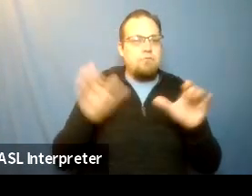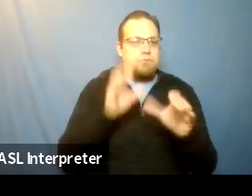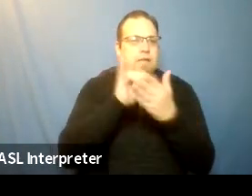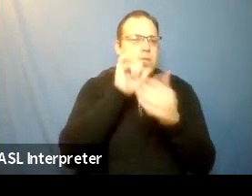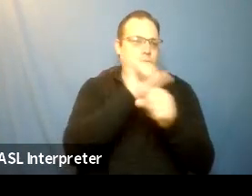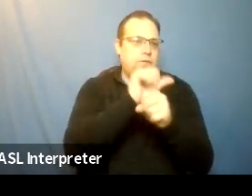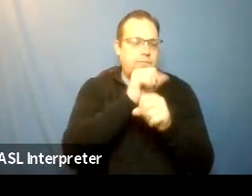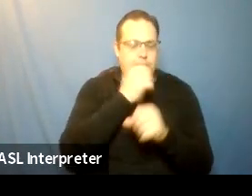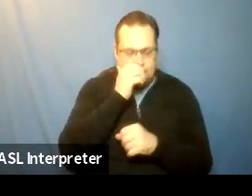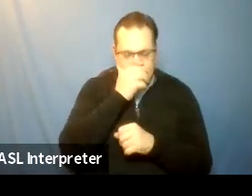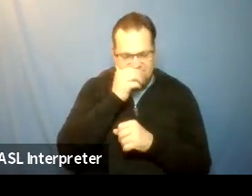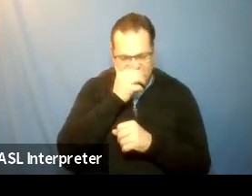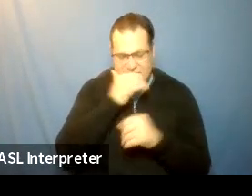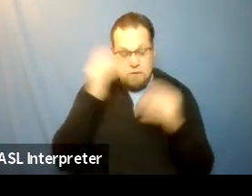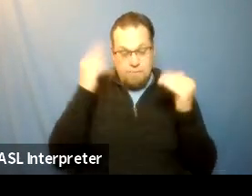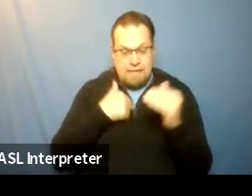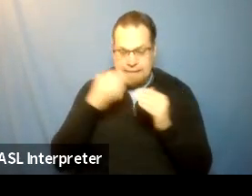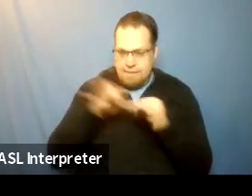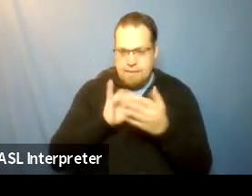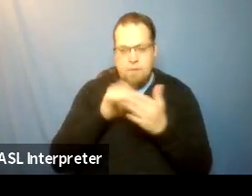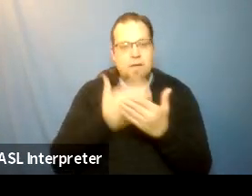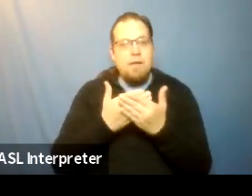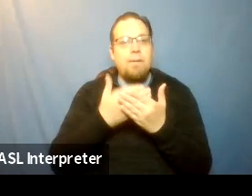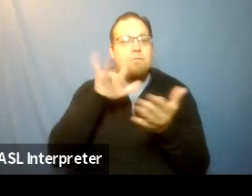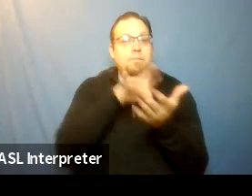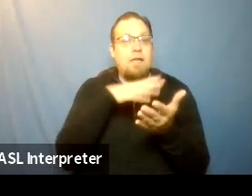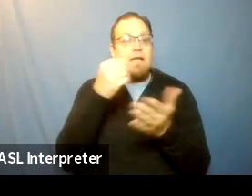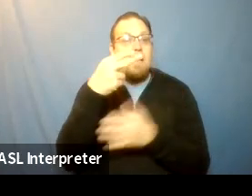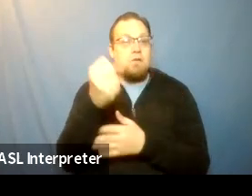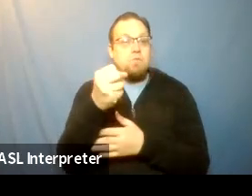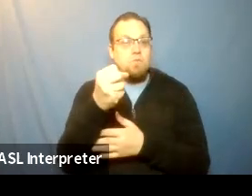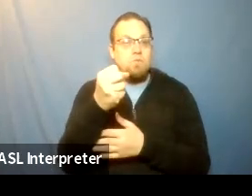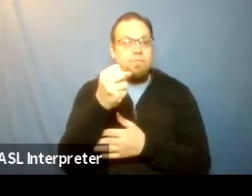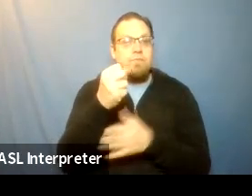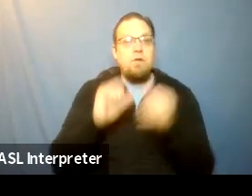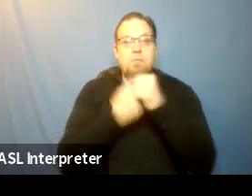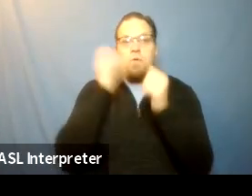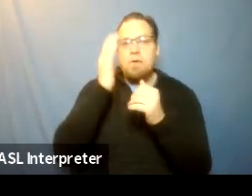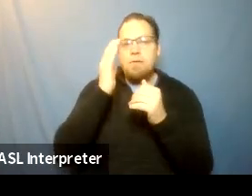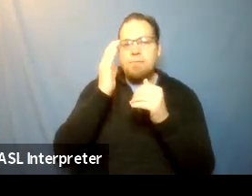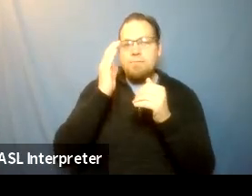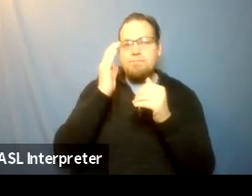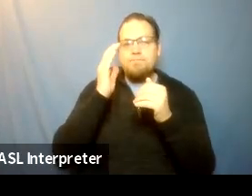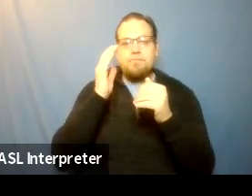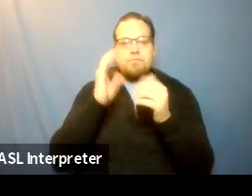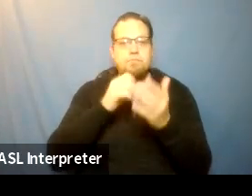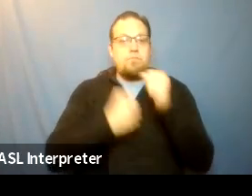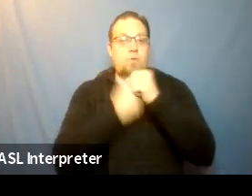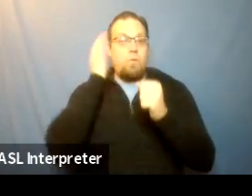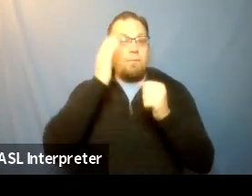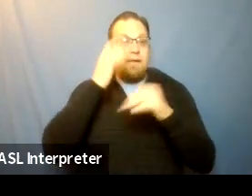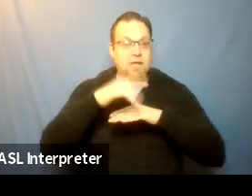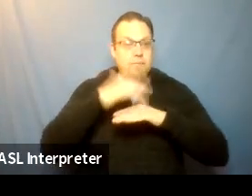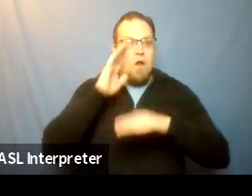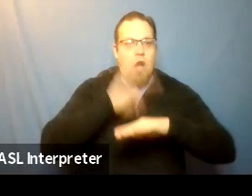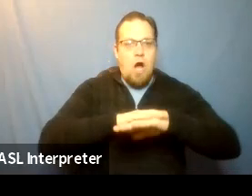So hopefully I explained that to you well. For both middle and high, support will be available